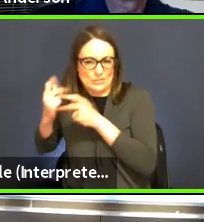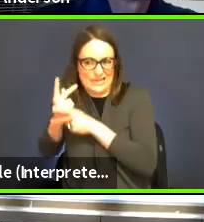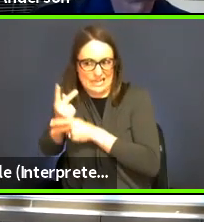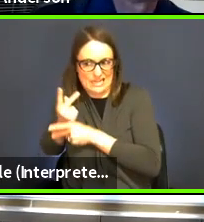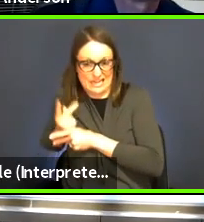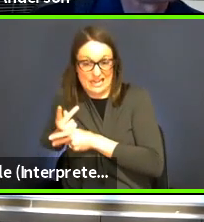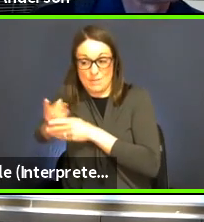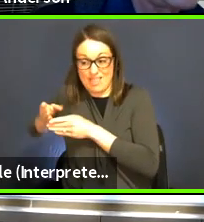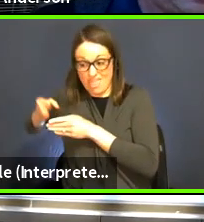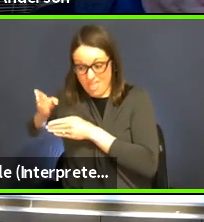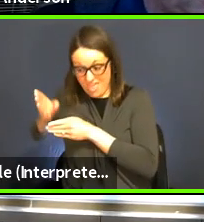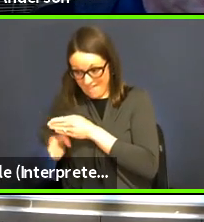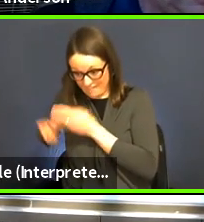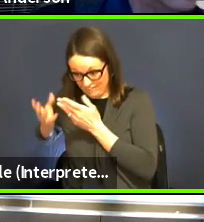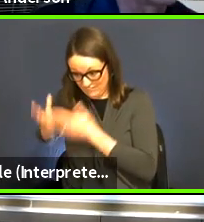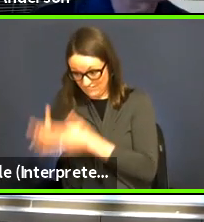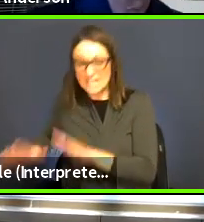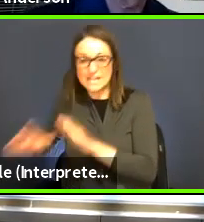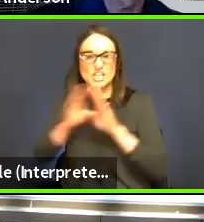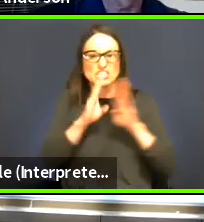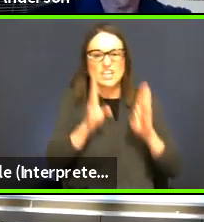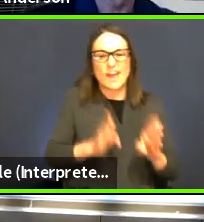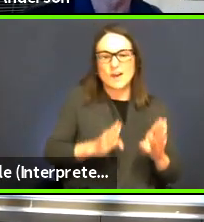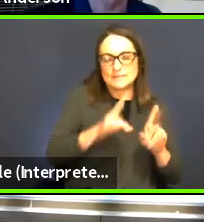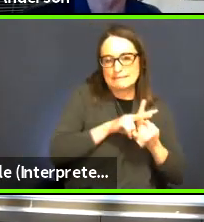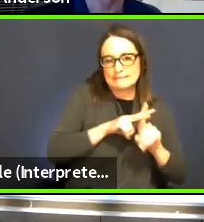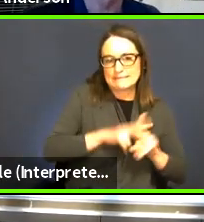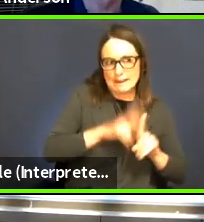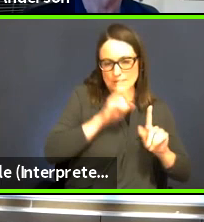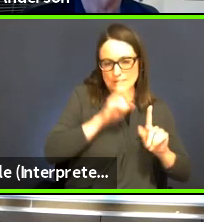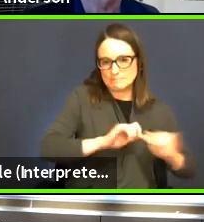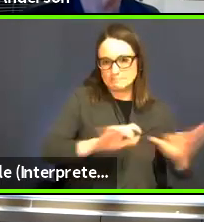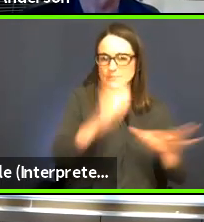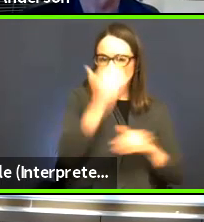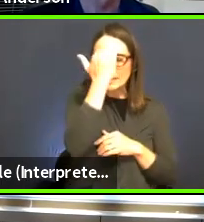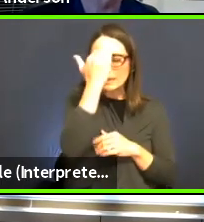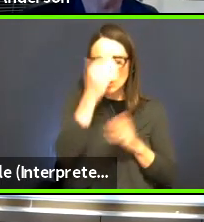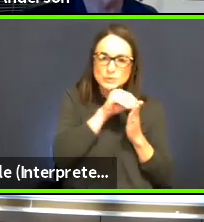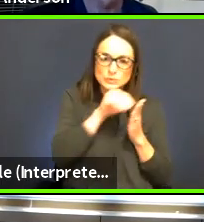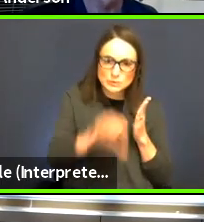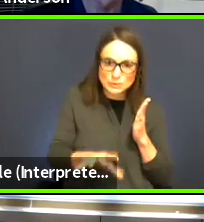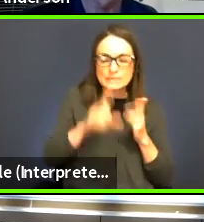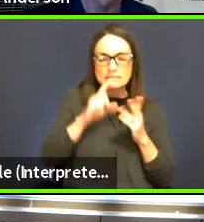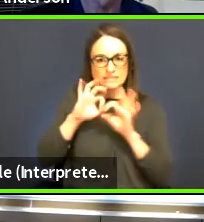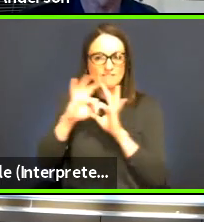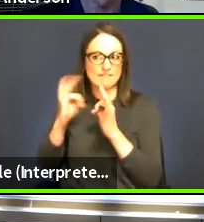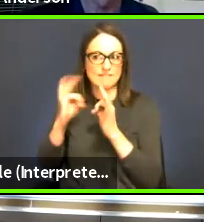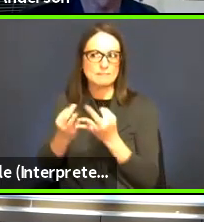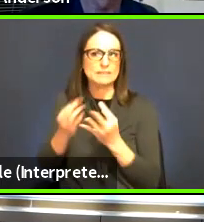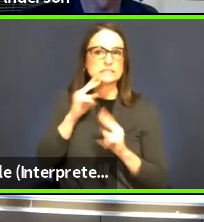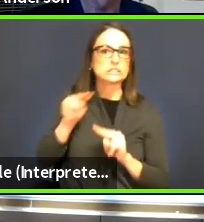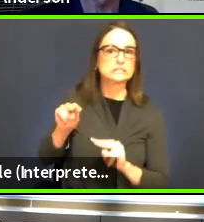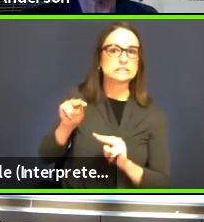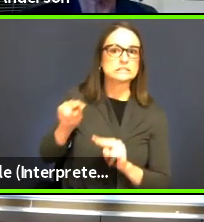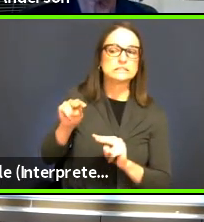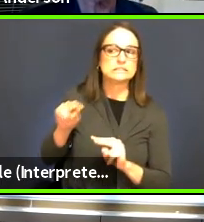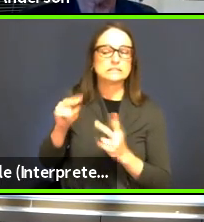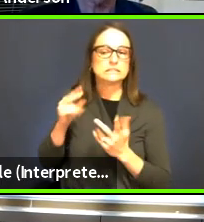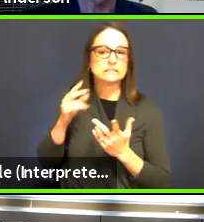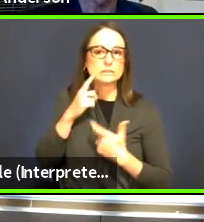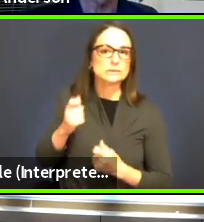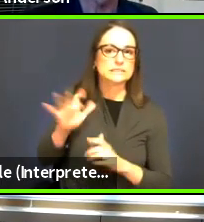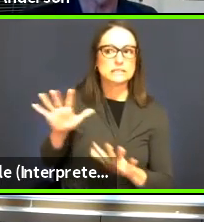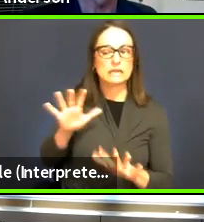completed, housing assignments will start to go out, and we know students and families are interested in that information as soon as